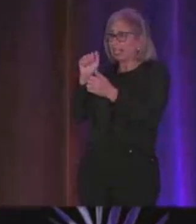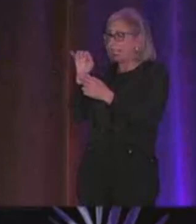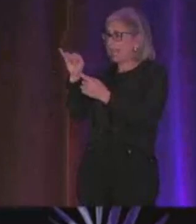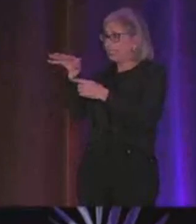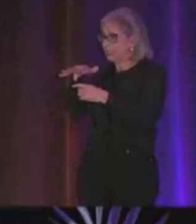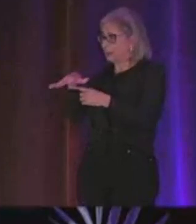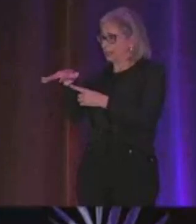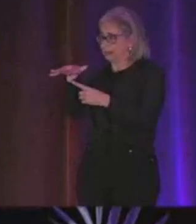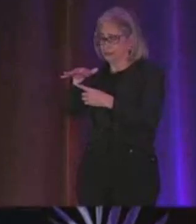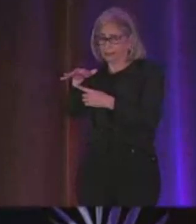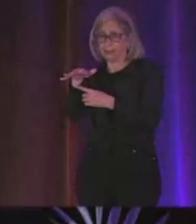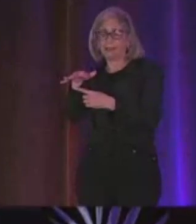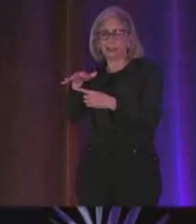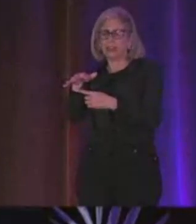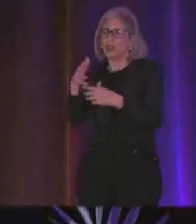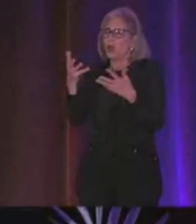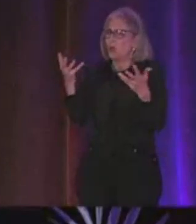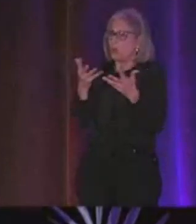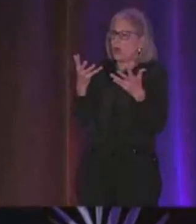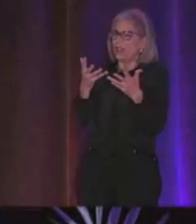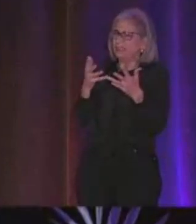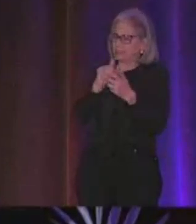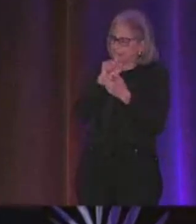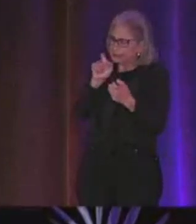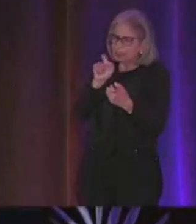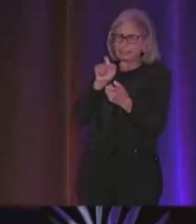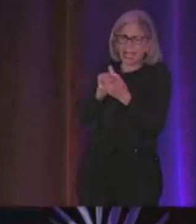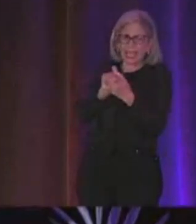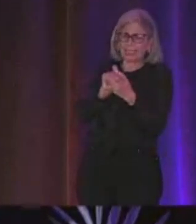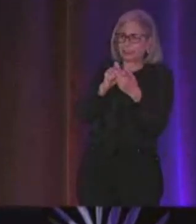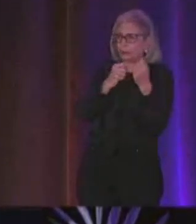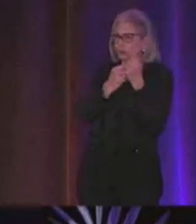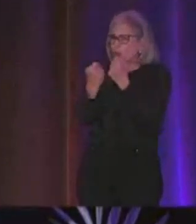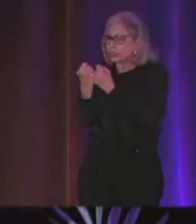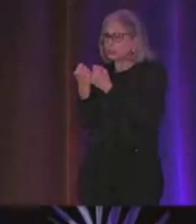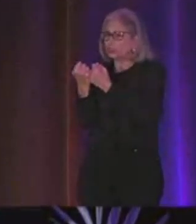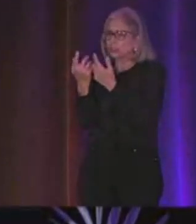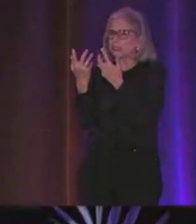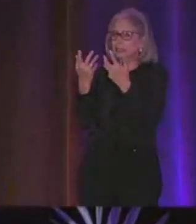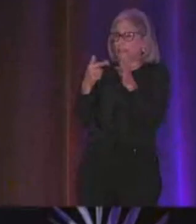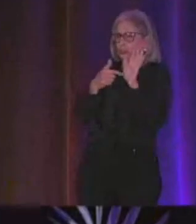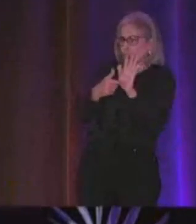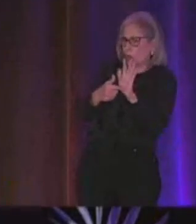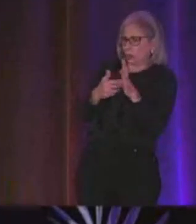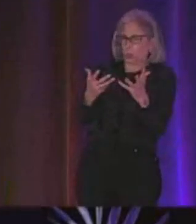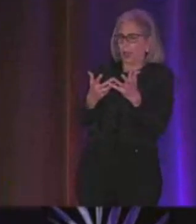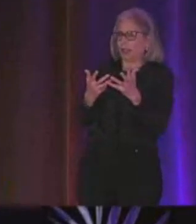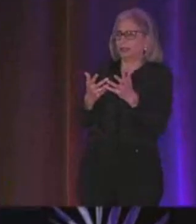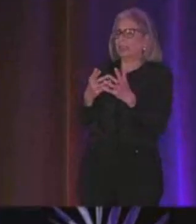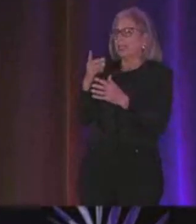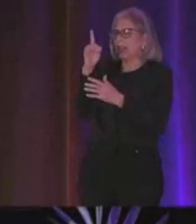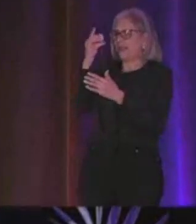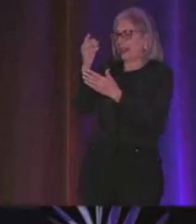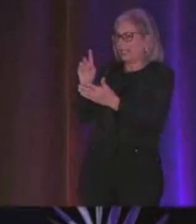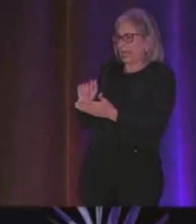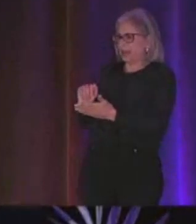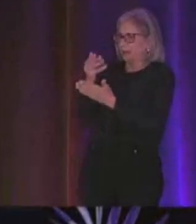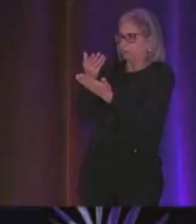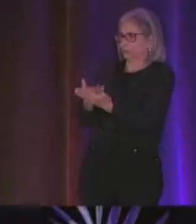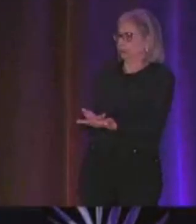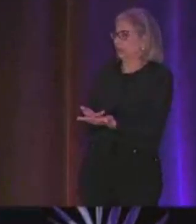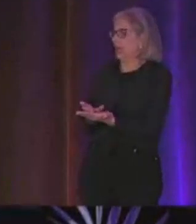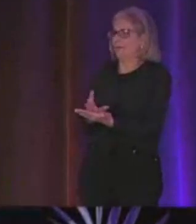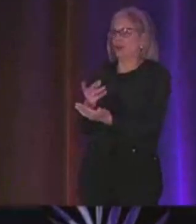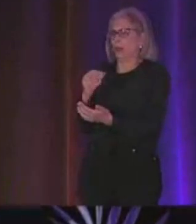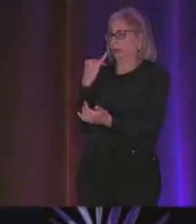space. So what this exact structure implies is, given a data set as an input, you are